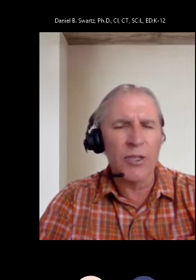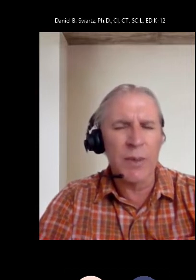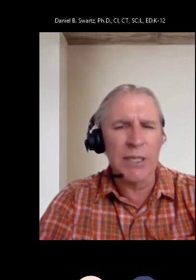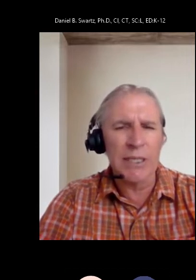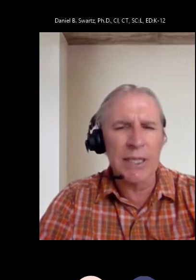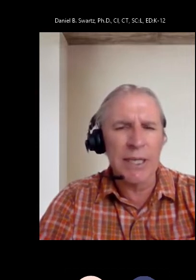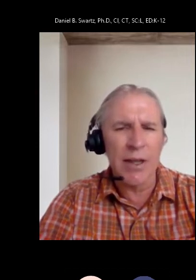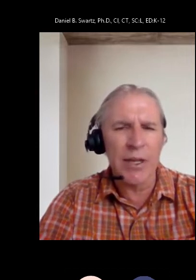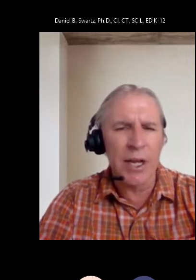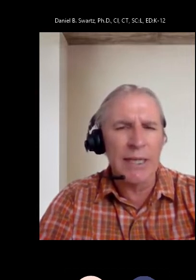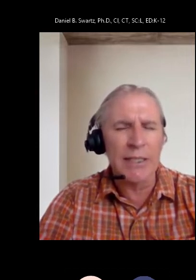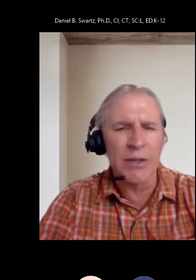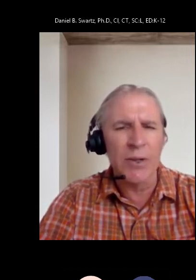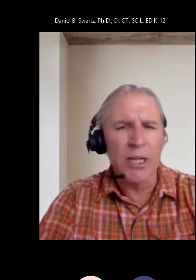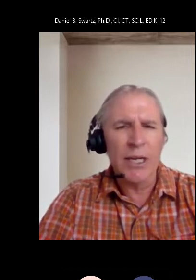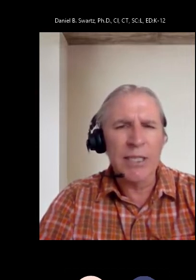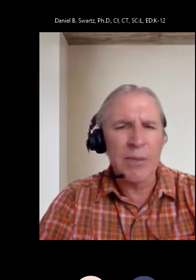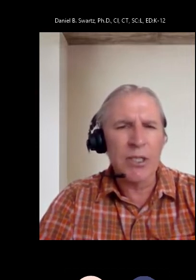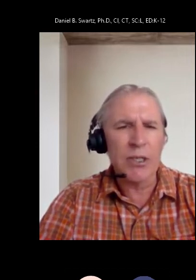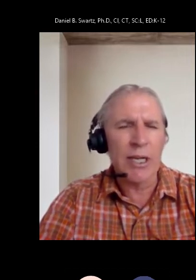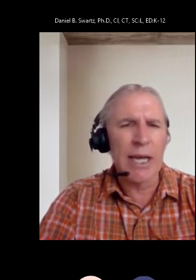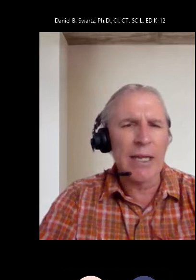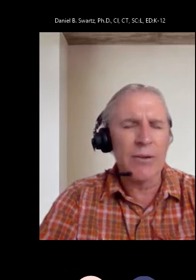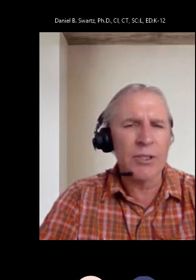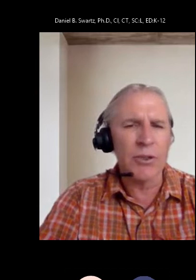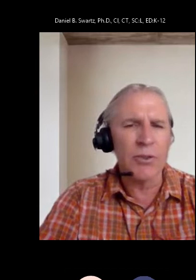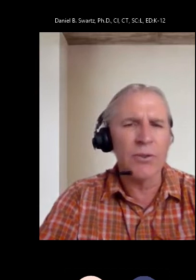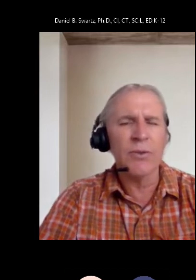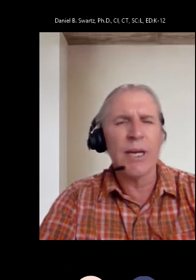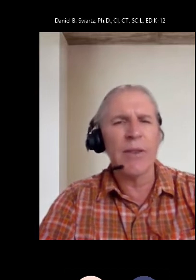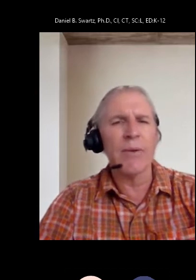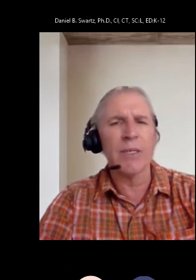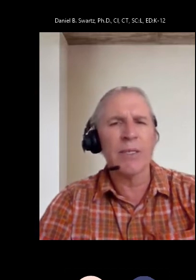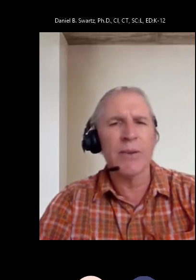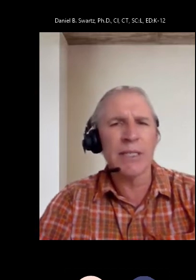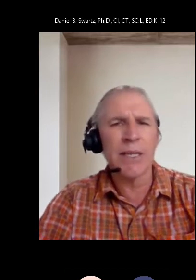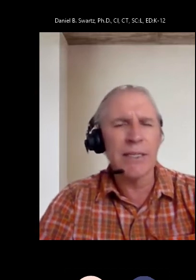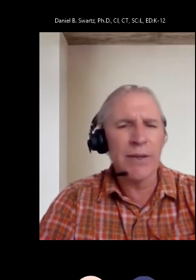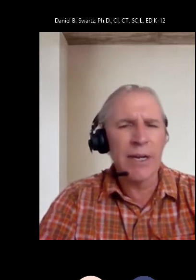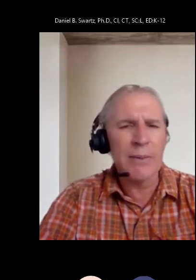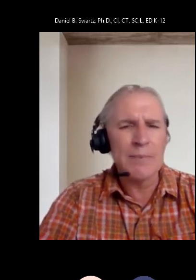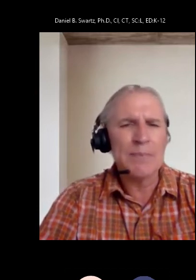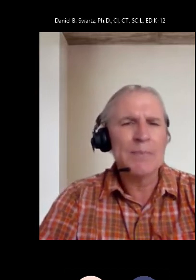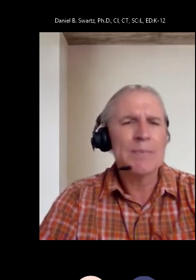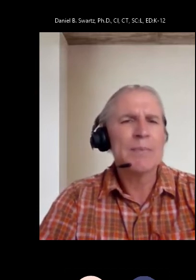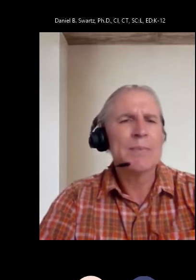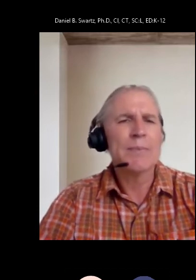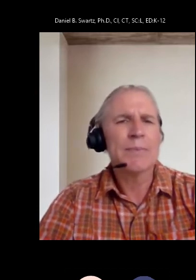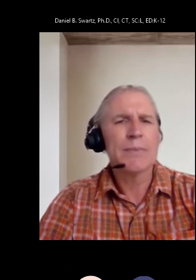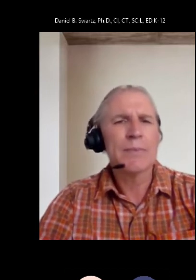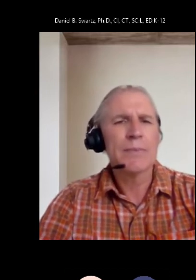activities corresponding to the other line. So let's demonstrate that, or show you how that works. So next slide, Greg.